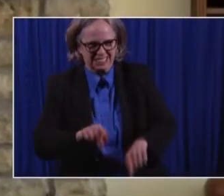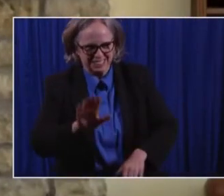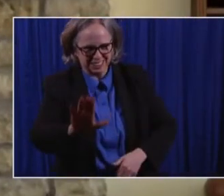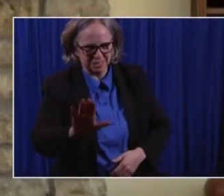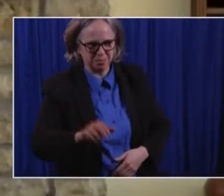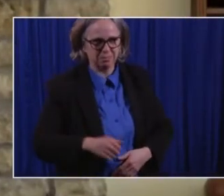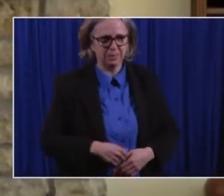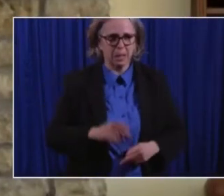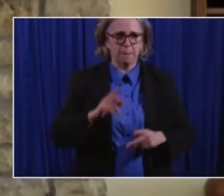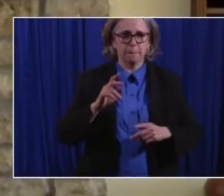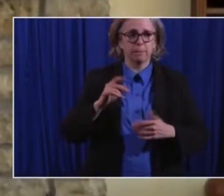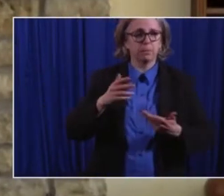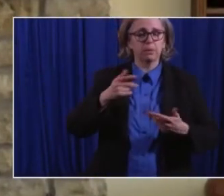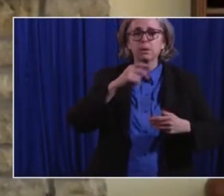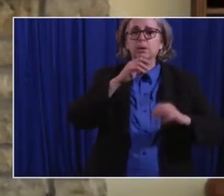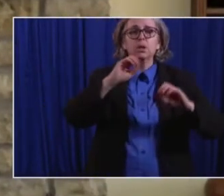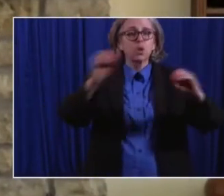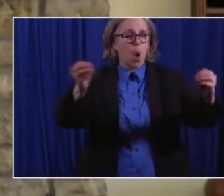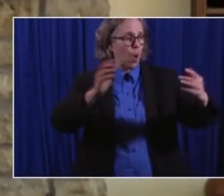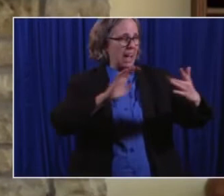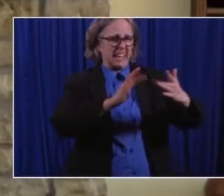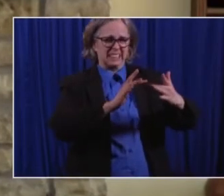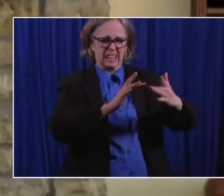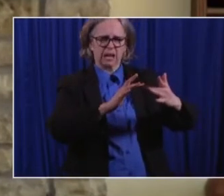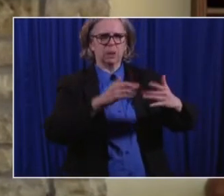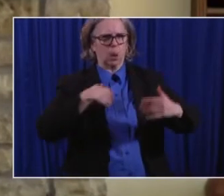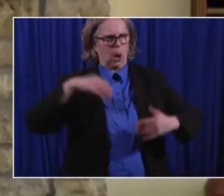some health directors this morning, conversations on Monday,